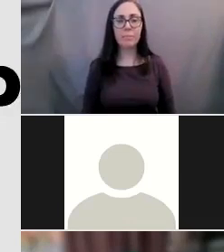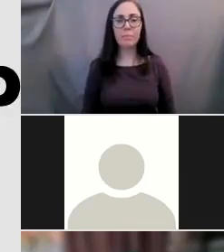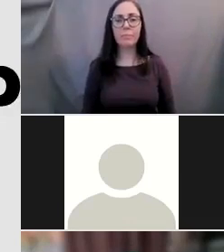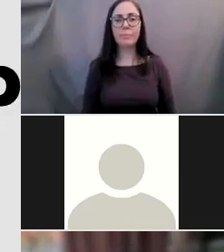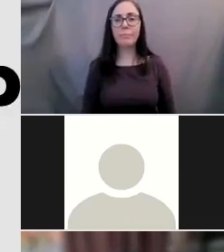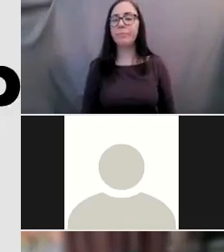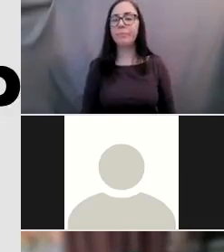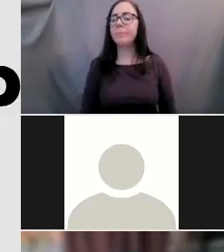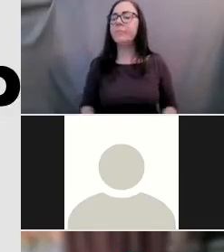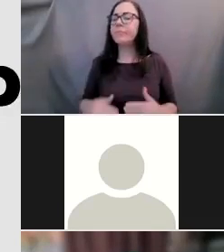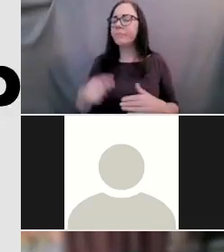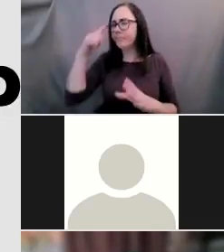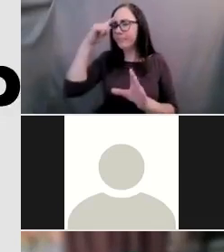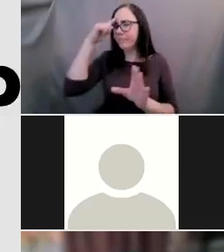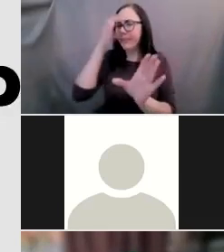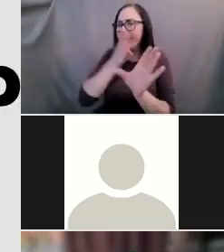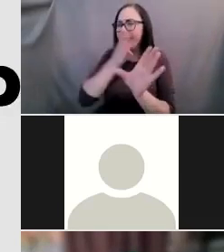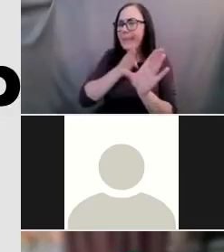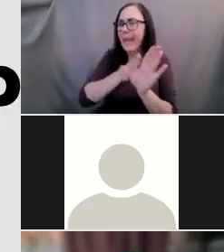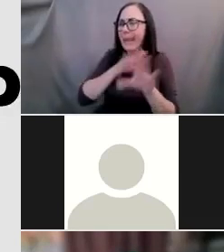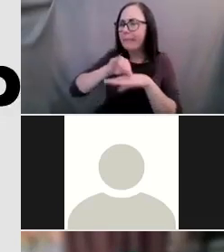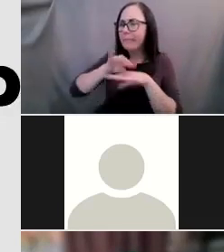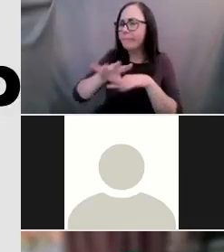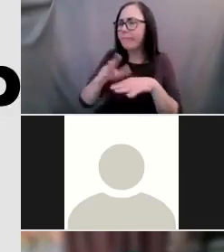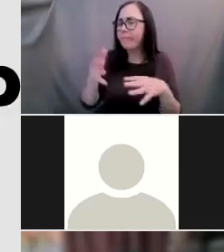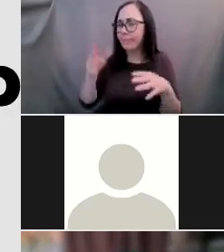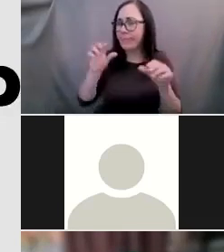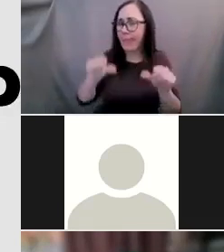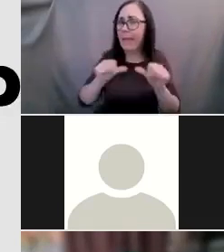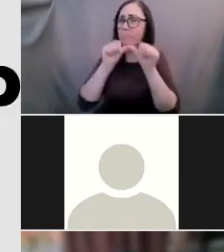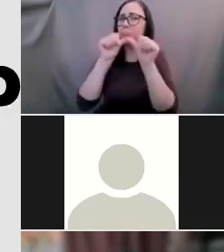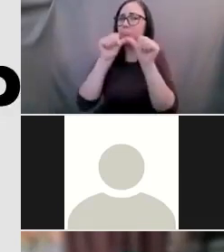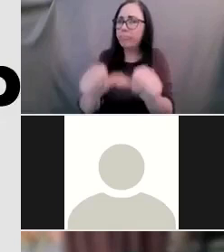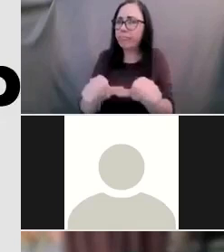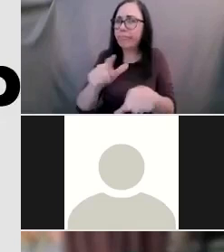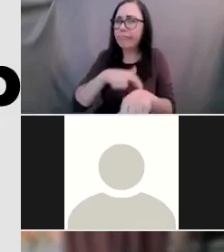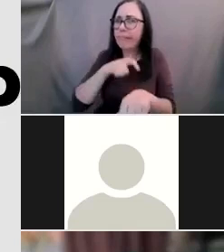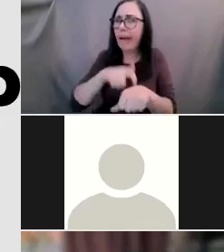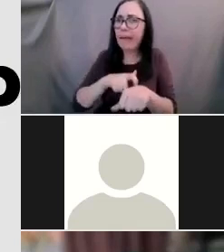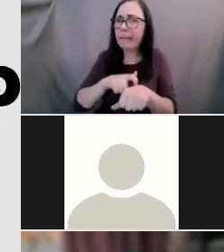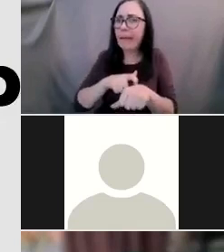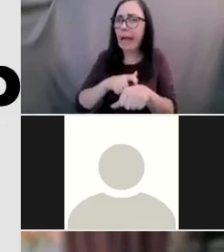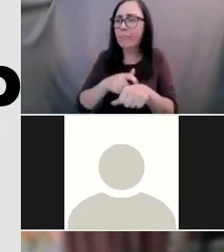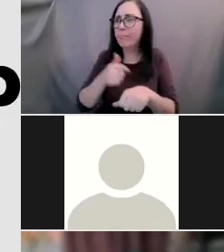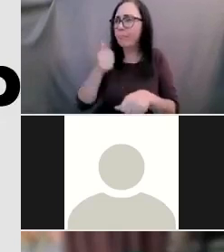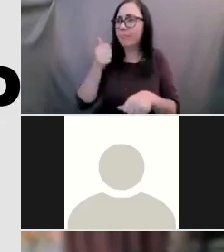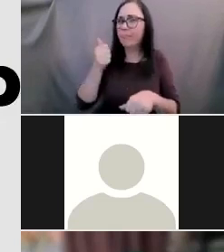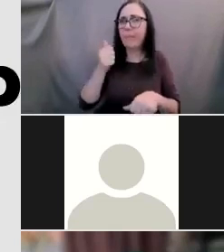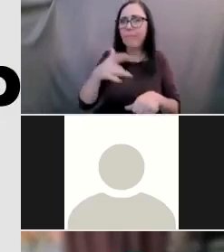Psychologically, it can also impact someone long term with shame and blame,